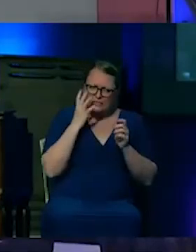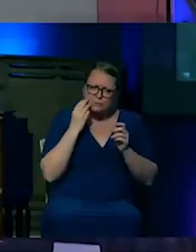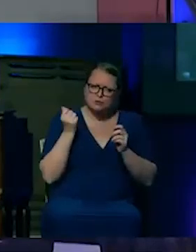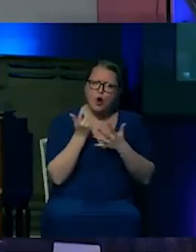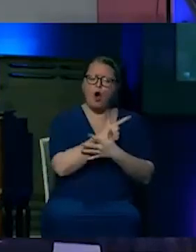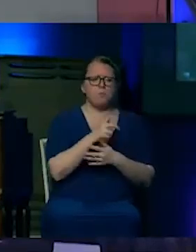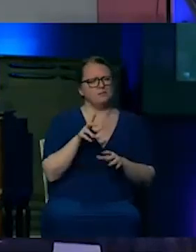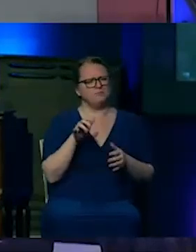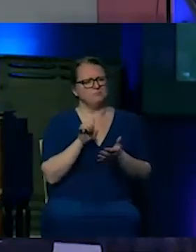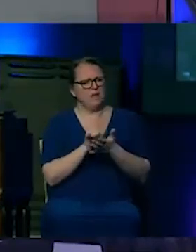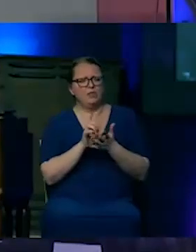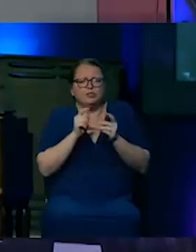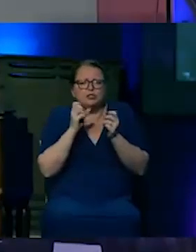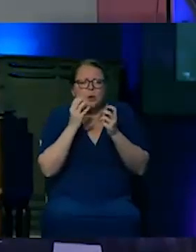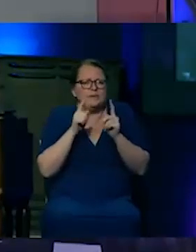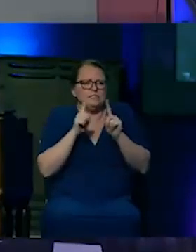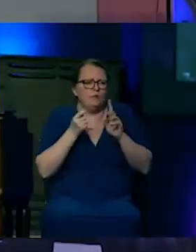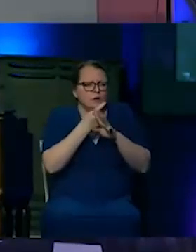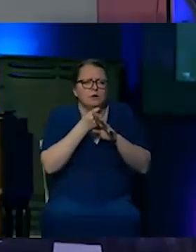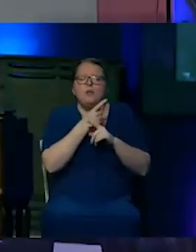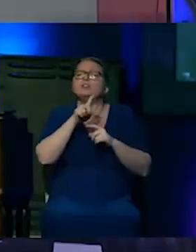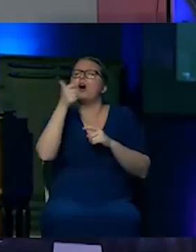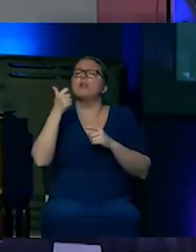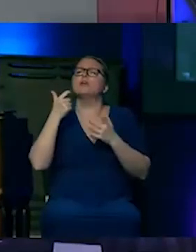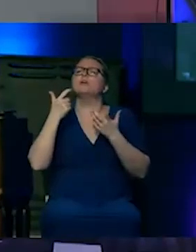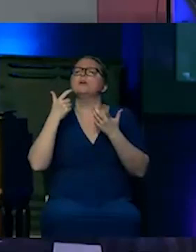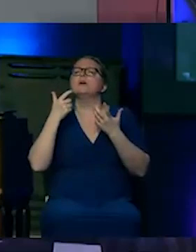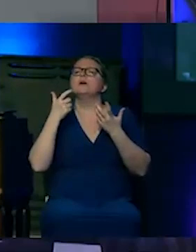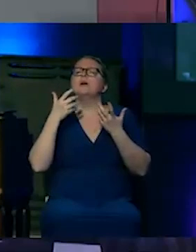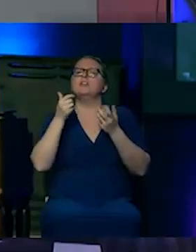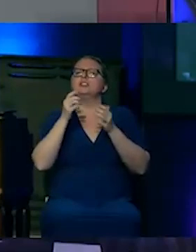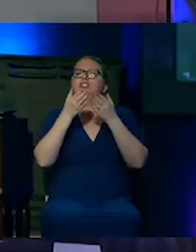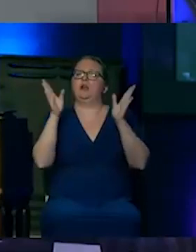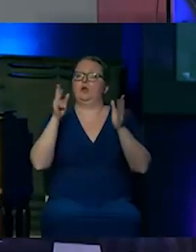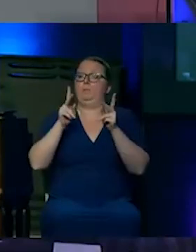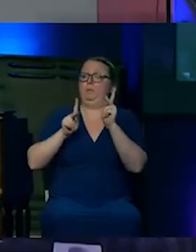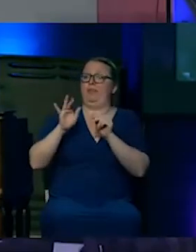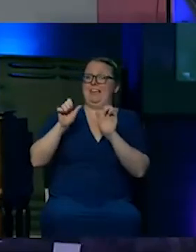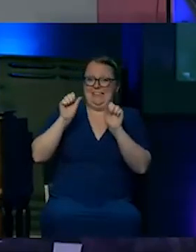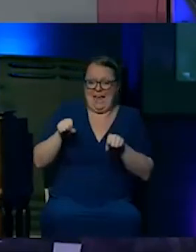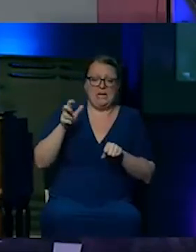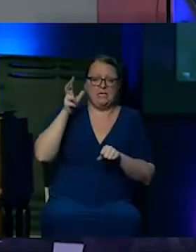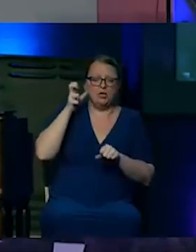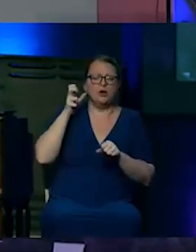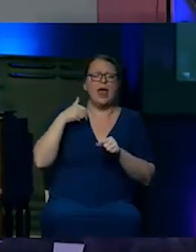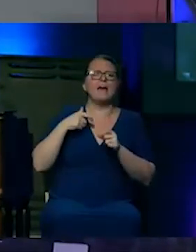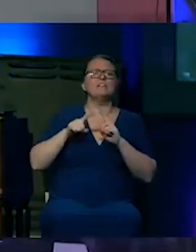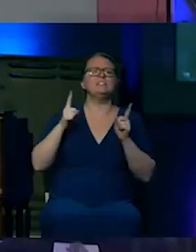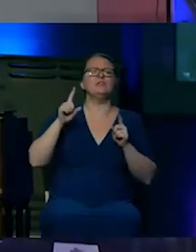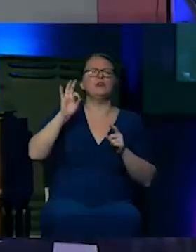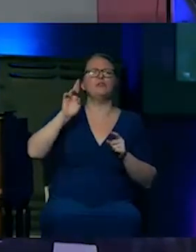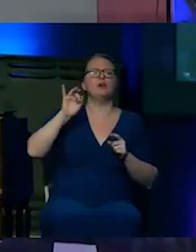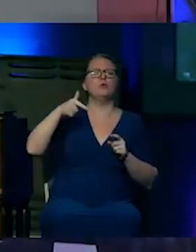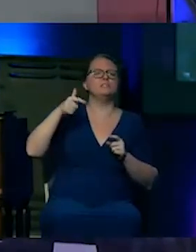There's a range of human frequencies humans can generally hear in the range of, but each person has a different frequency response in